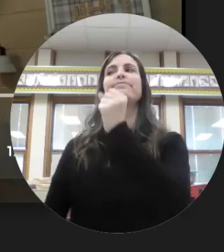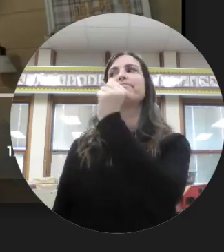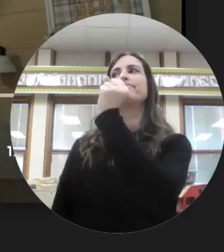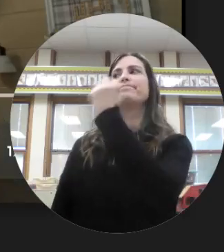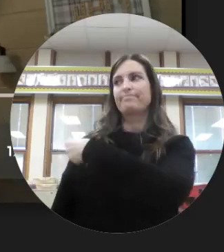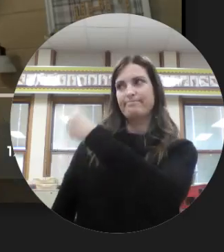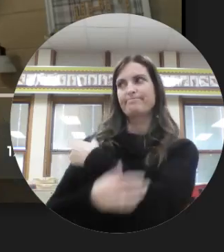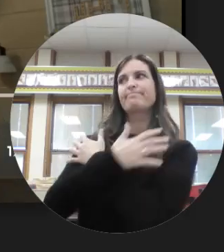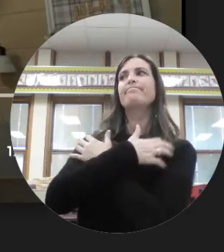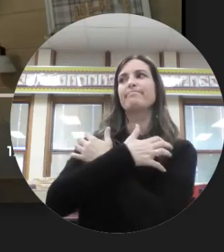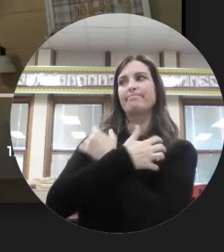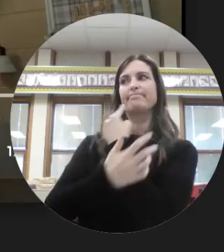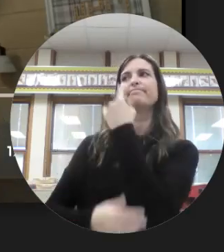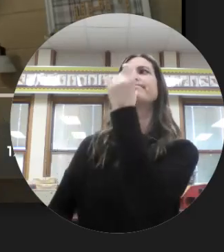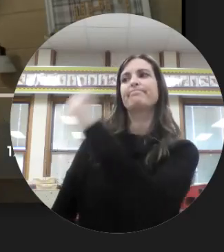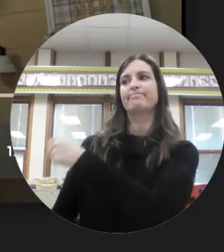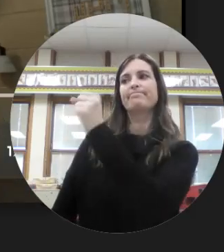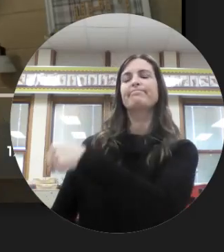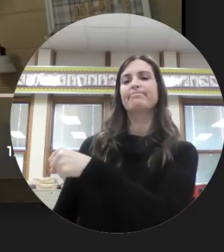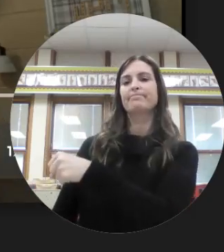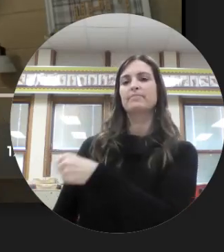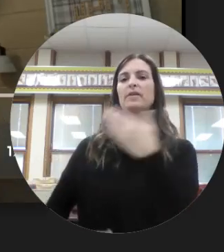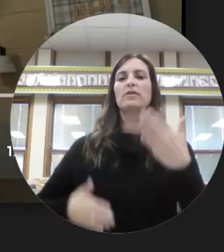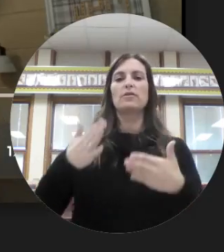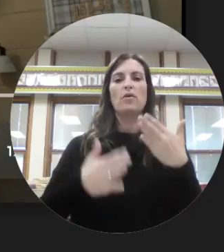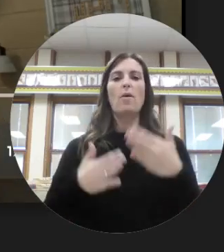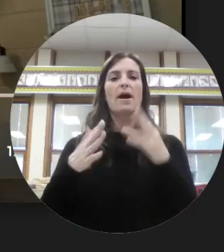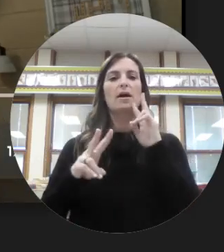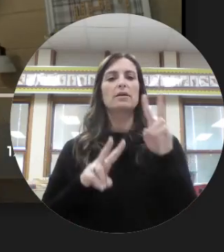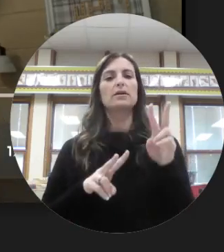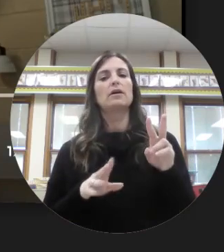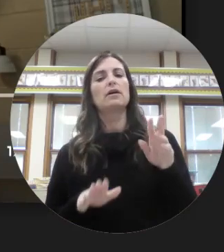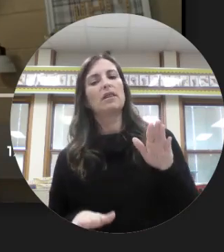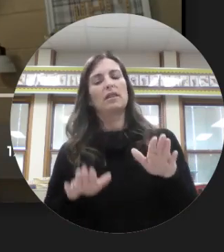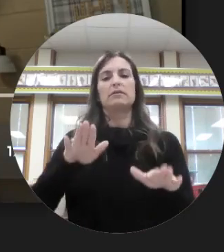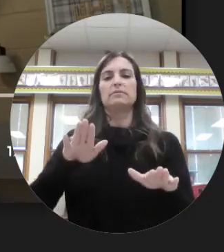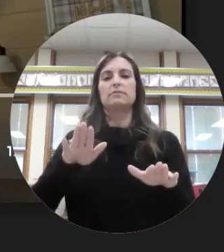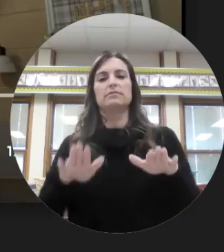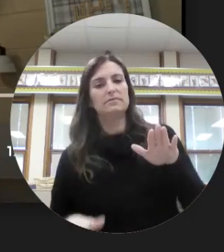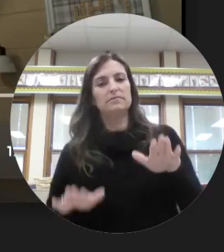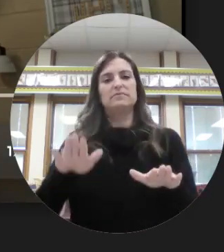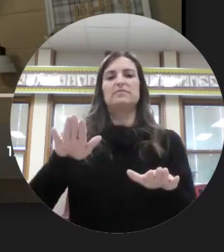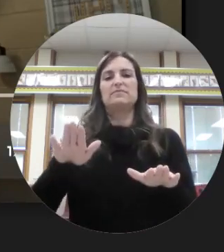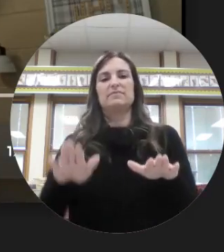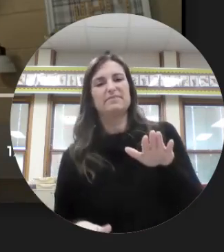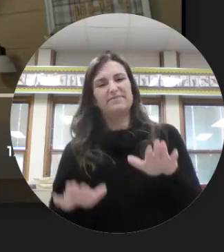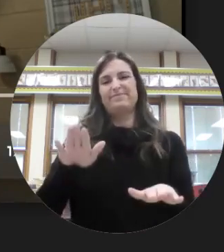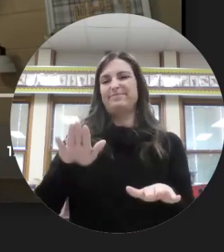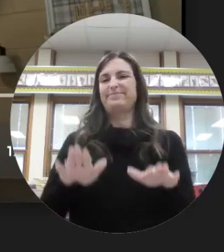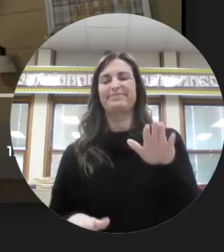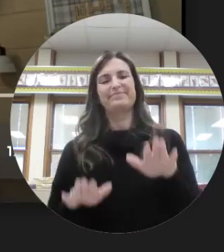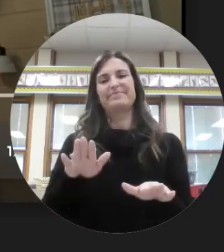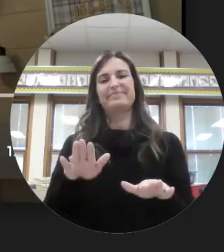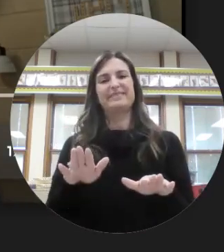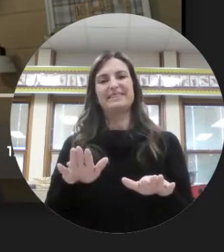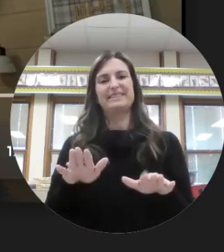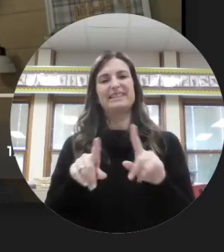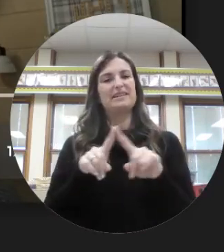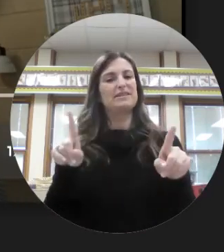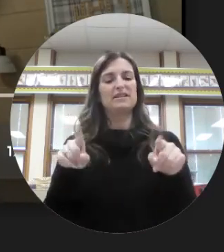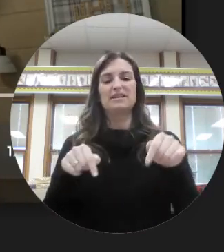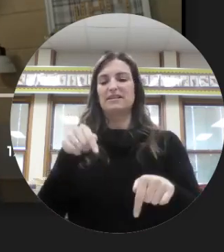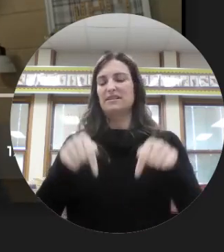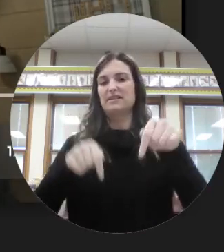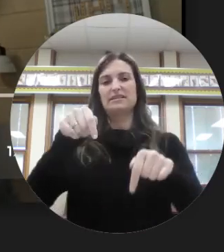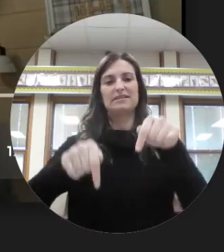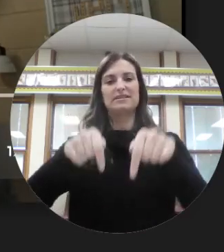and Thorn together. The robot tried to walk. She bobbed up and down on her uneven legs, which worked well enough on the flat surface of the